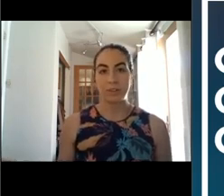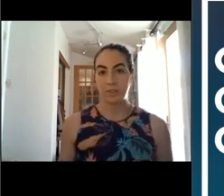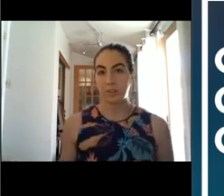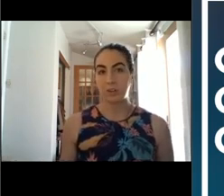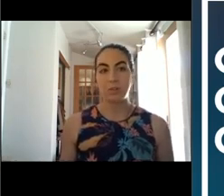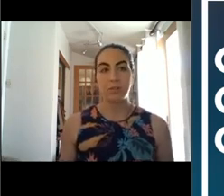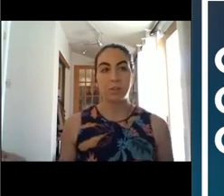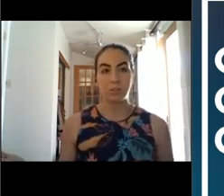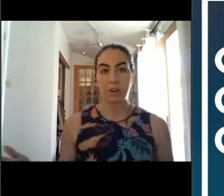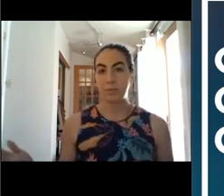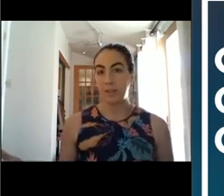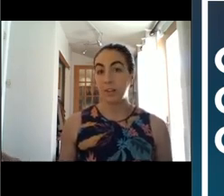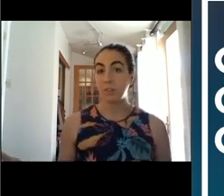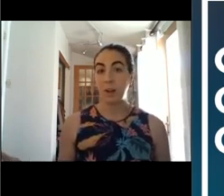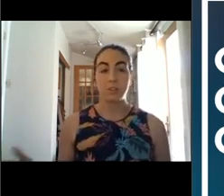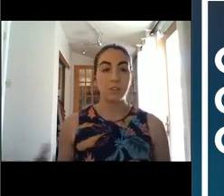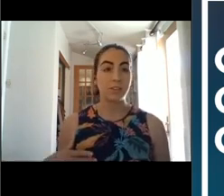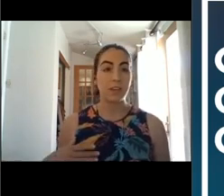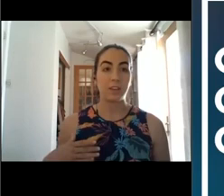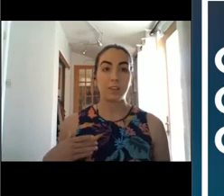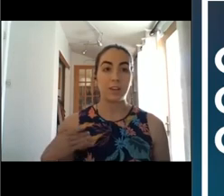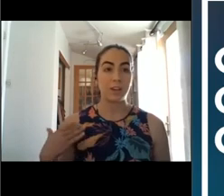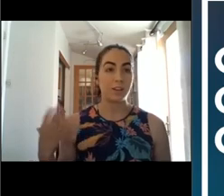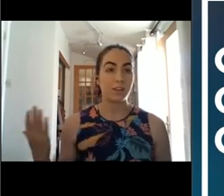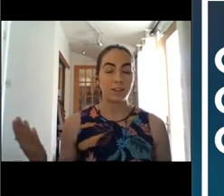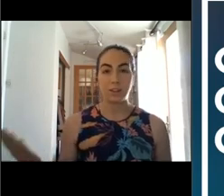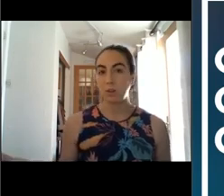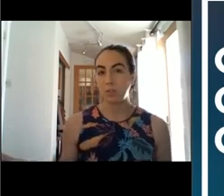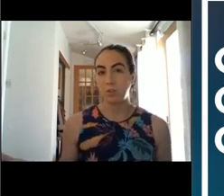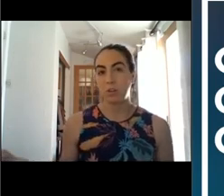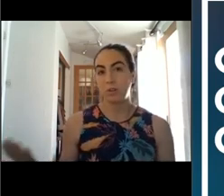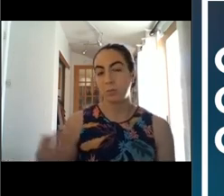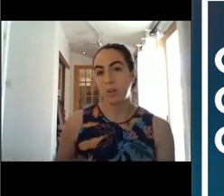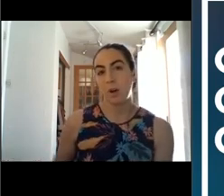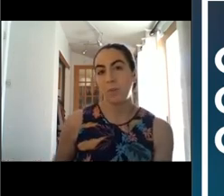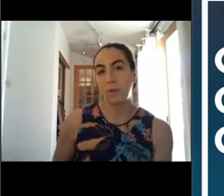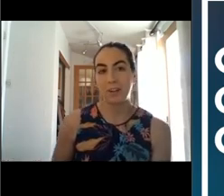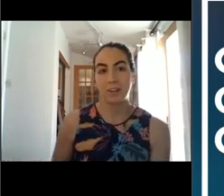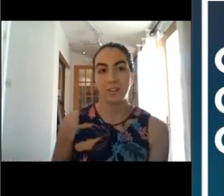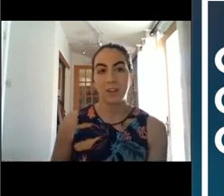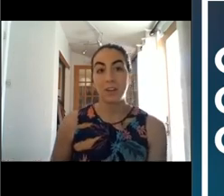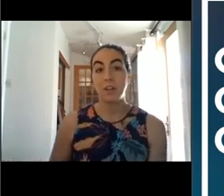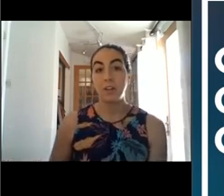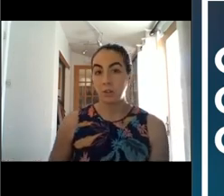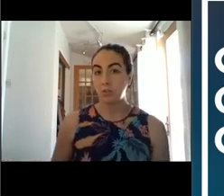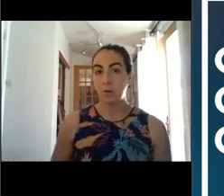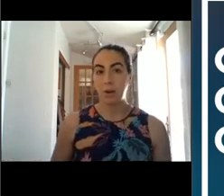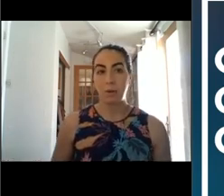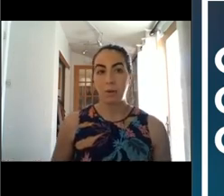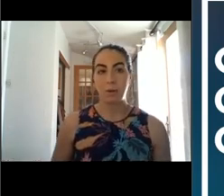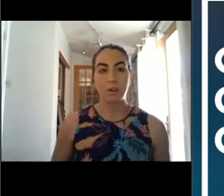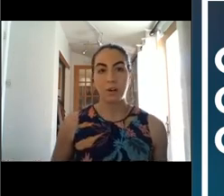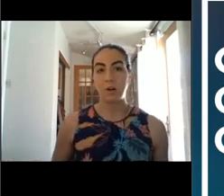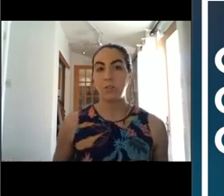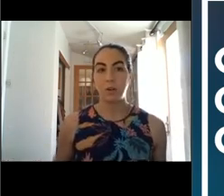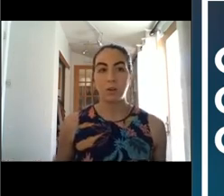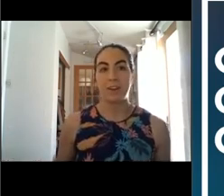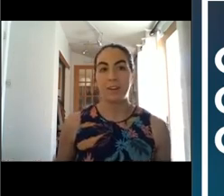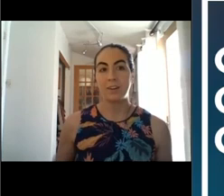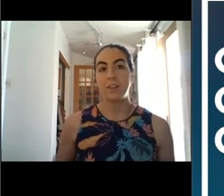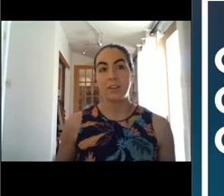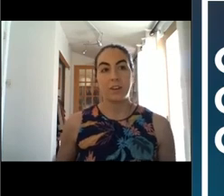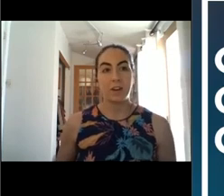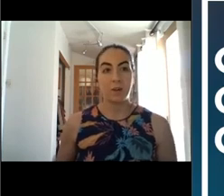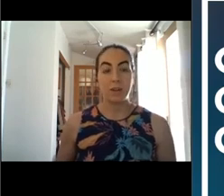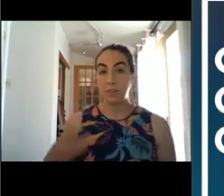everyone always having their own foot straps and hand straps, just like a yoga studio. It's pretty common practice that you show up with your own